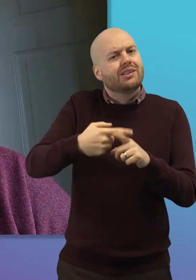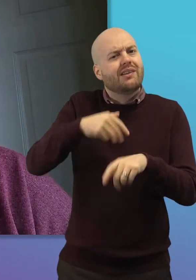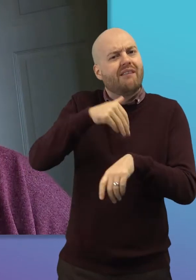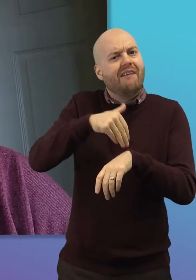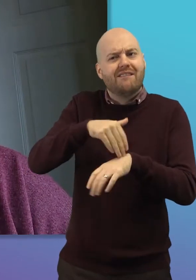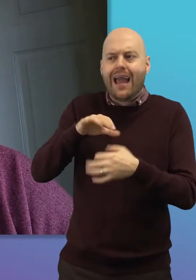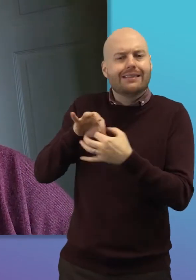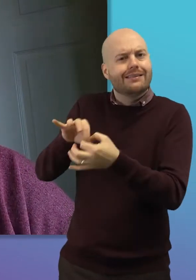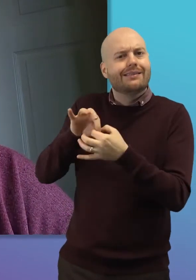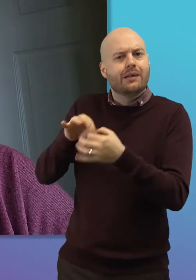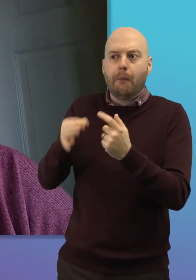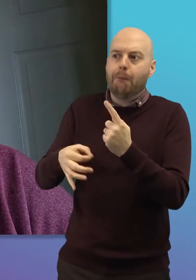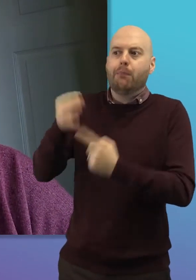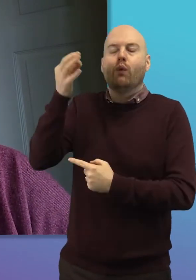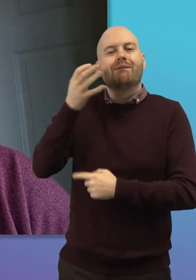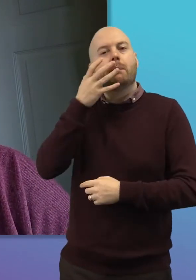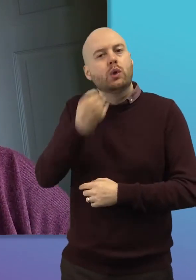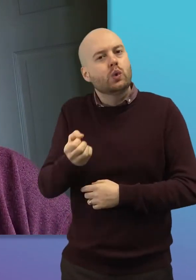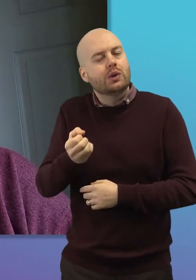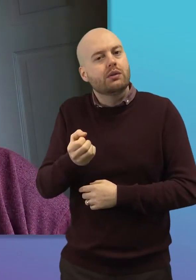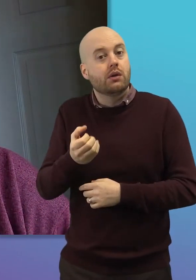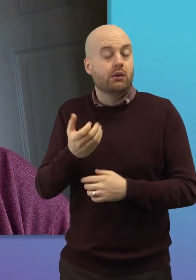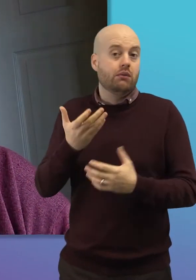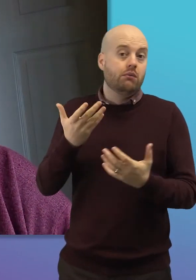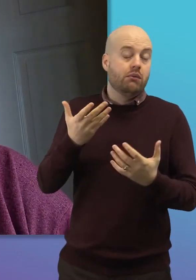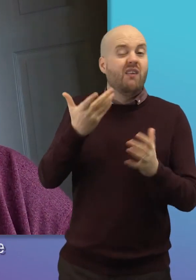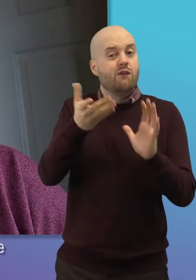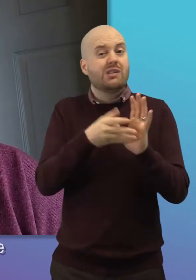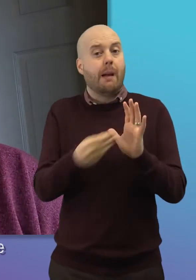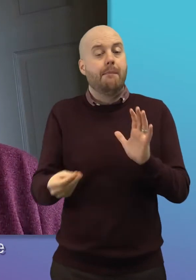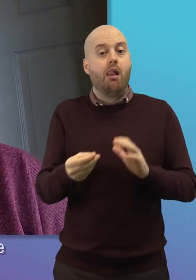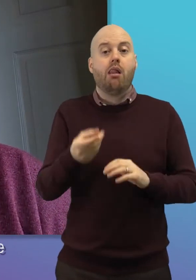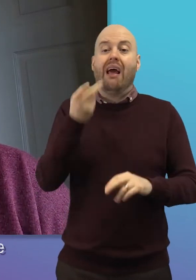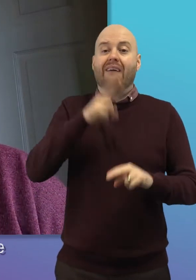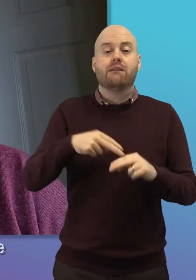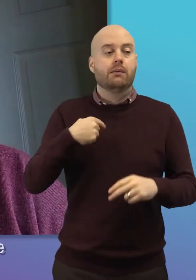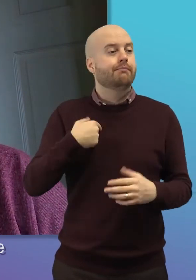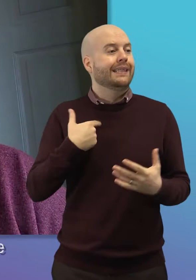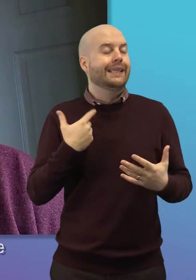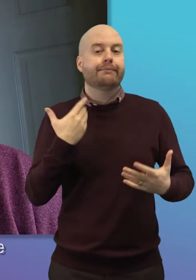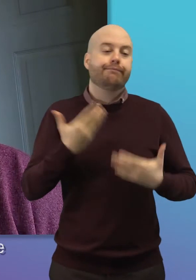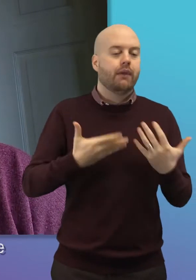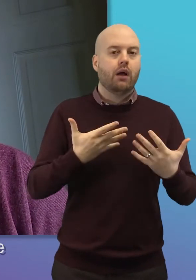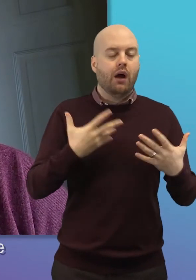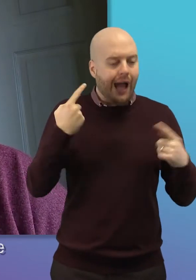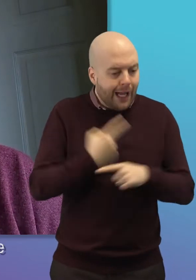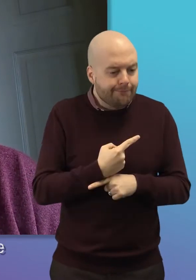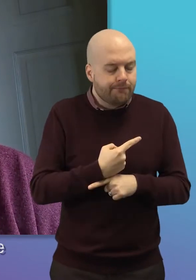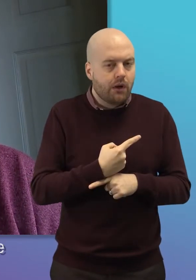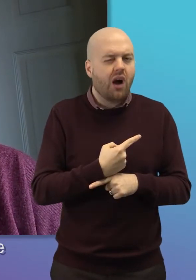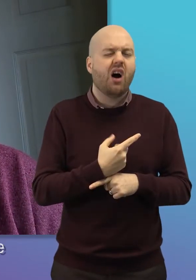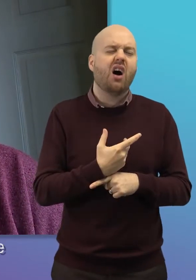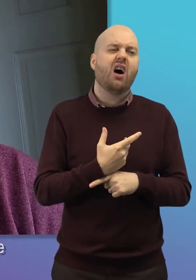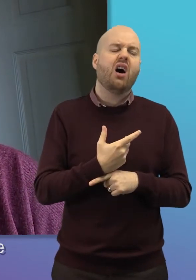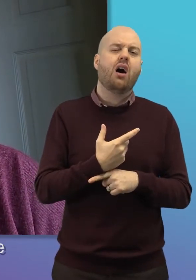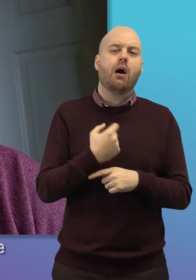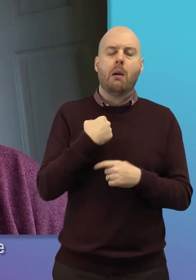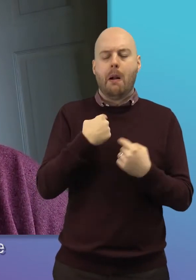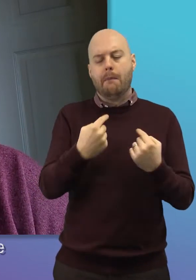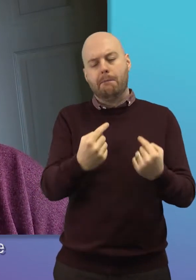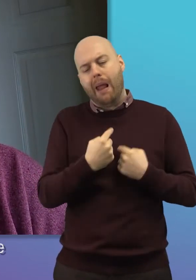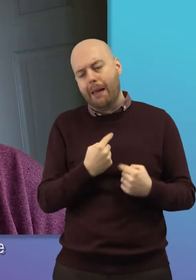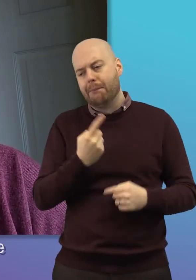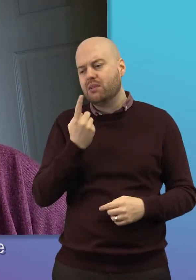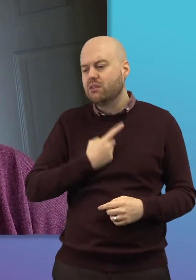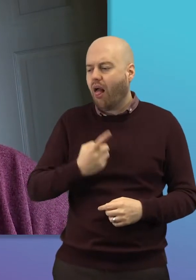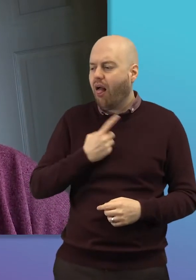show other people compassion than it is to show ourselves. For example, if we do something incorrect, we may recognise having thoughts of not being good